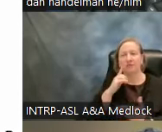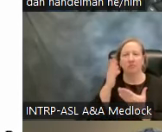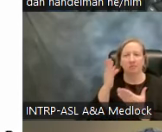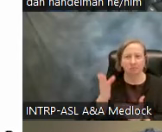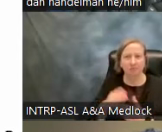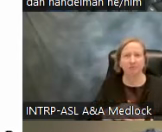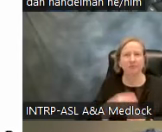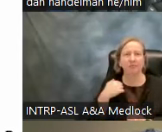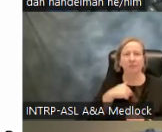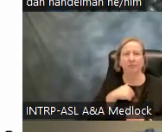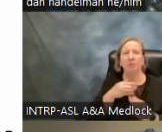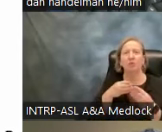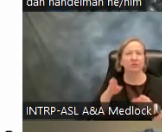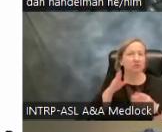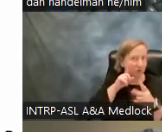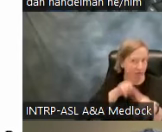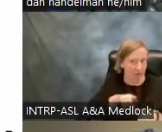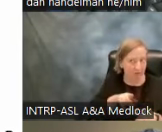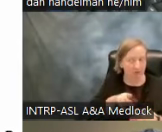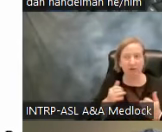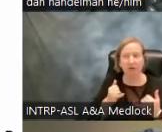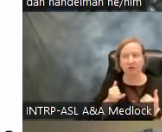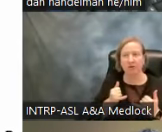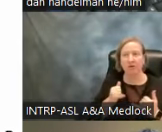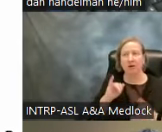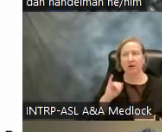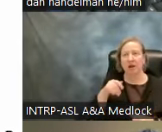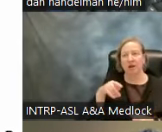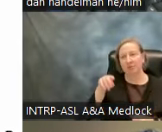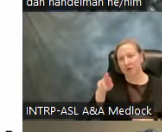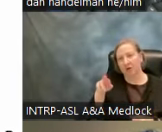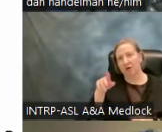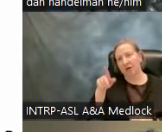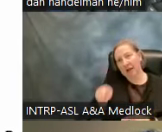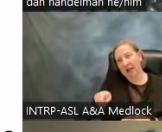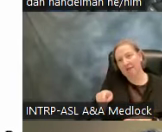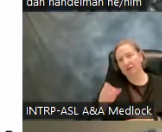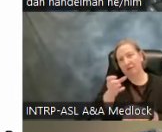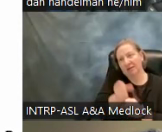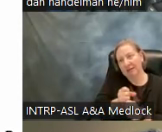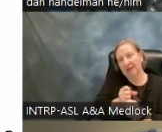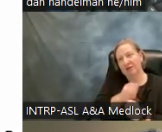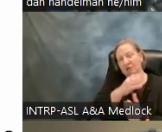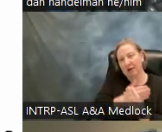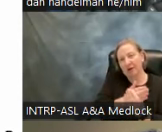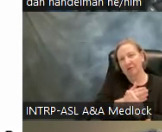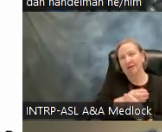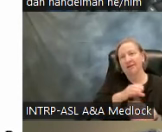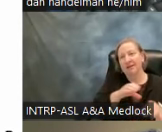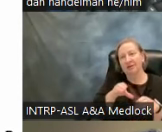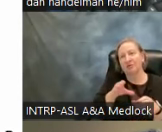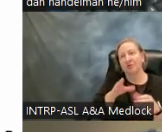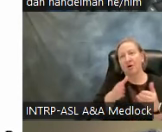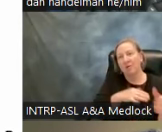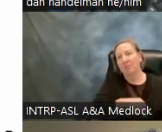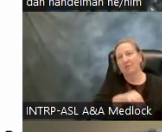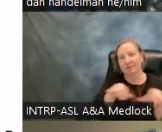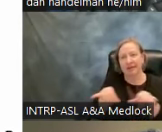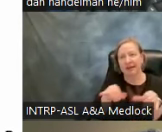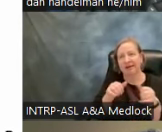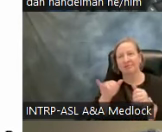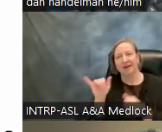And we generally agree. Currently, IPR has to get records. They do it in a similar way to